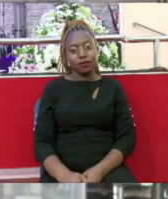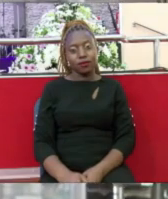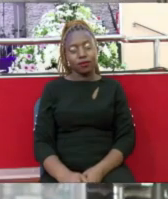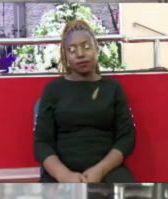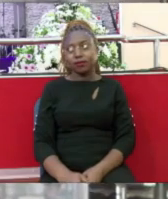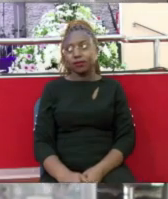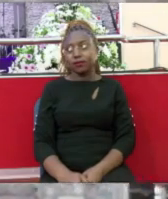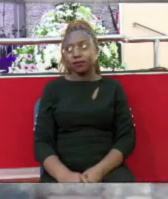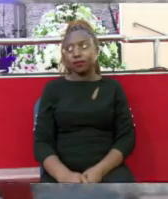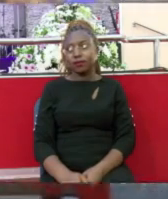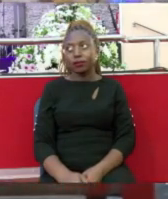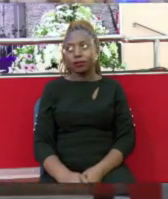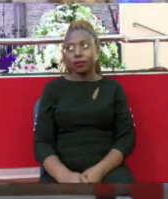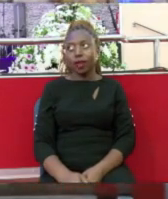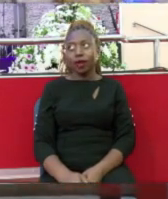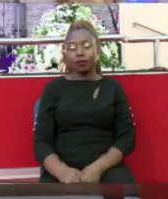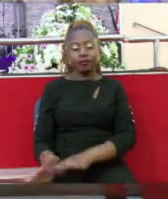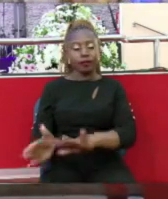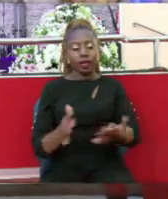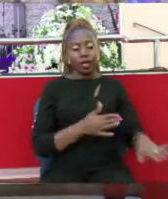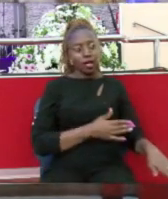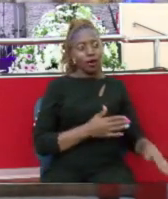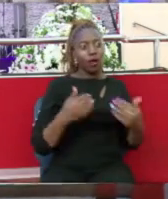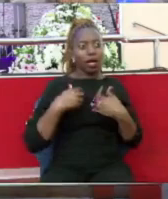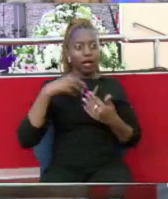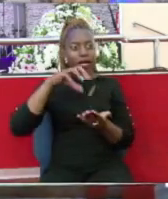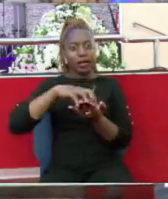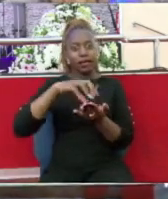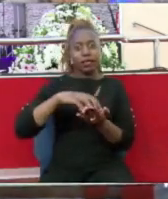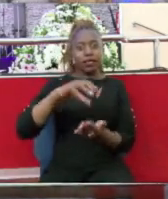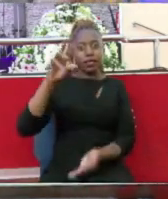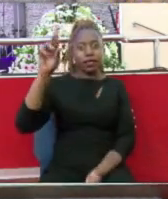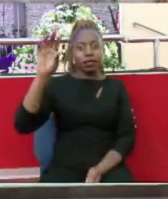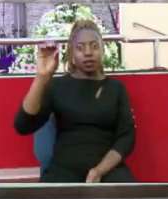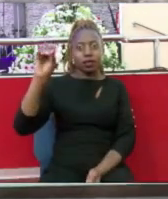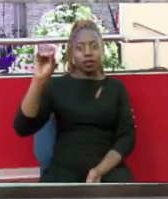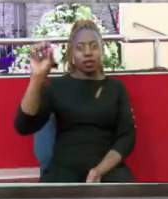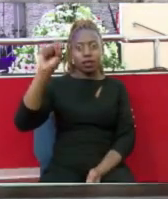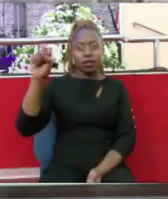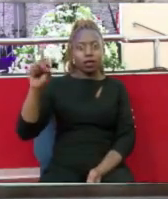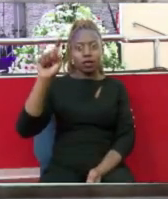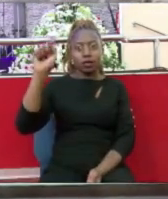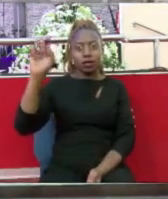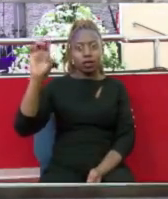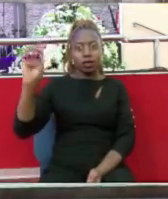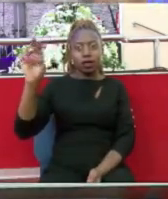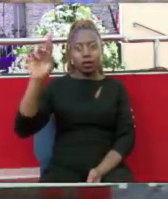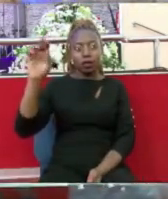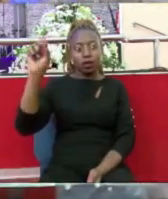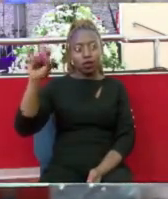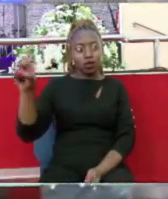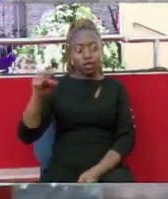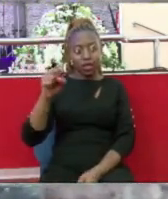The other day there was an incident at Rosters. Kukakuwa na tukio pale Rosters. A lorry overturned. Kulikuwa na lorry ambayo ilianguka. And that lorry